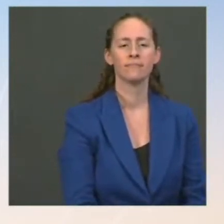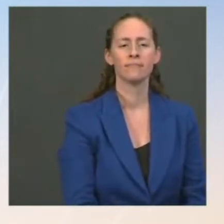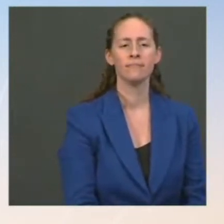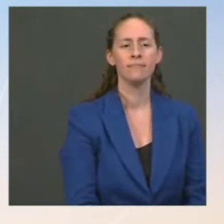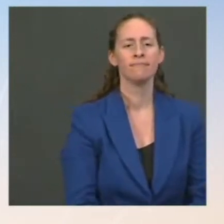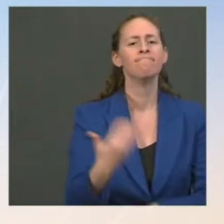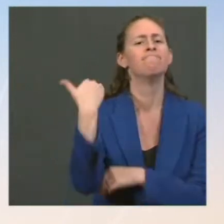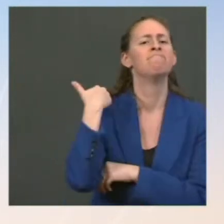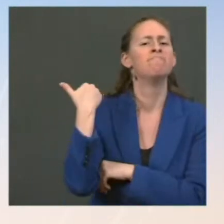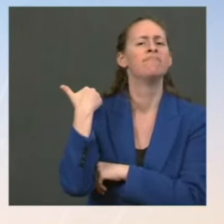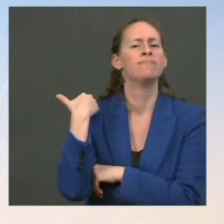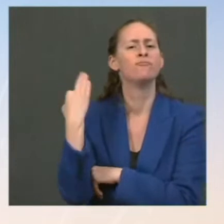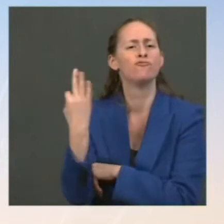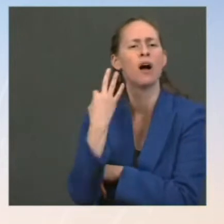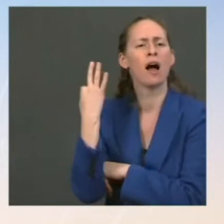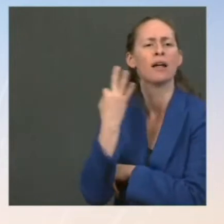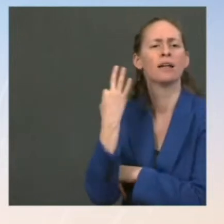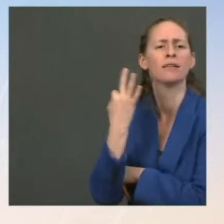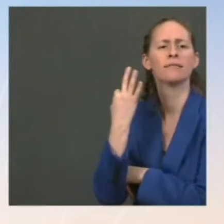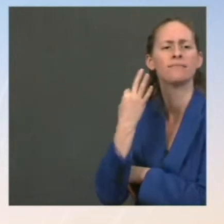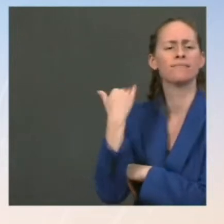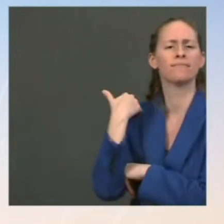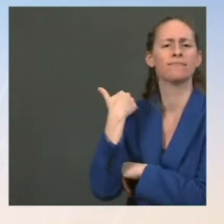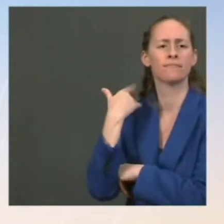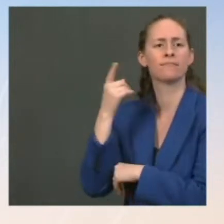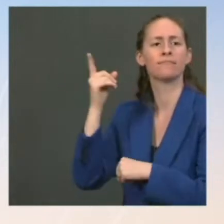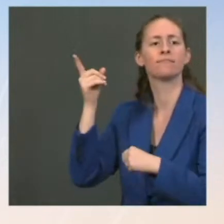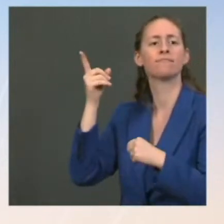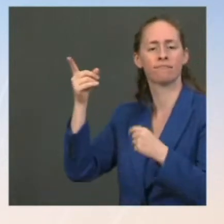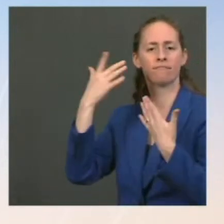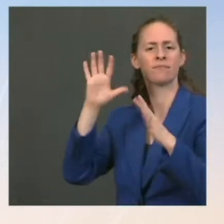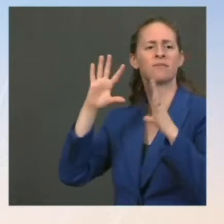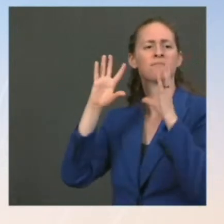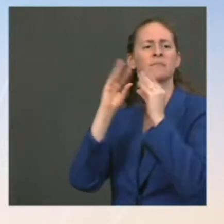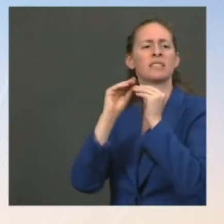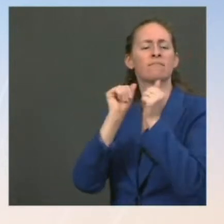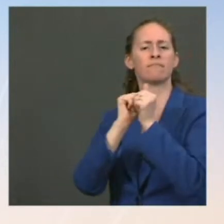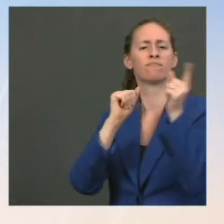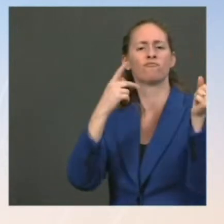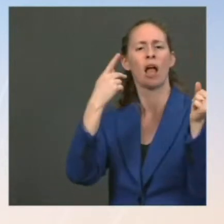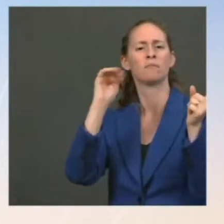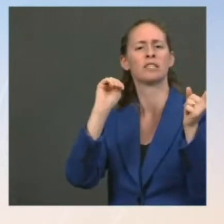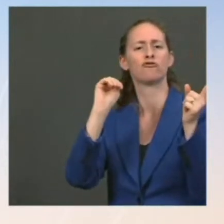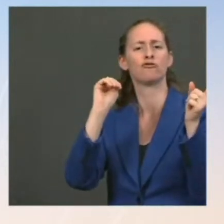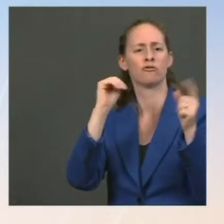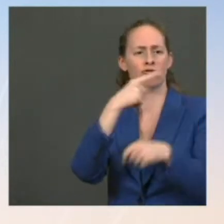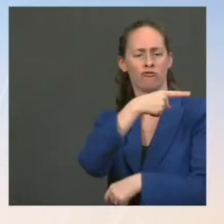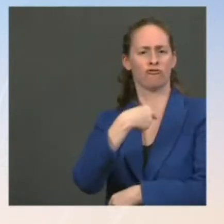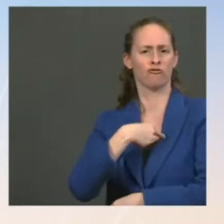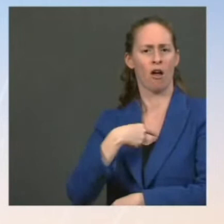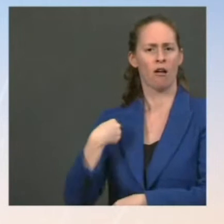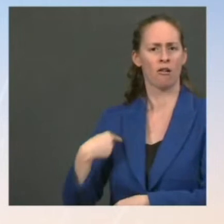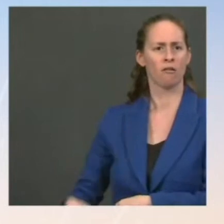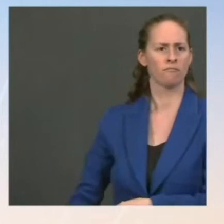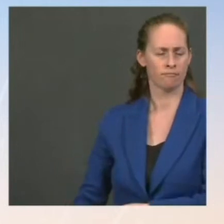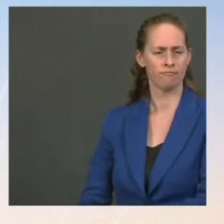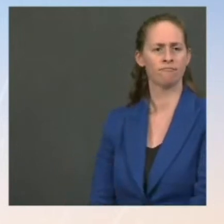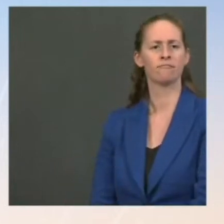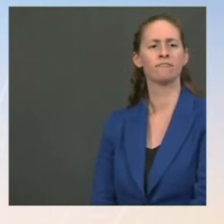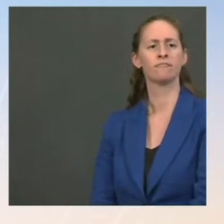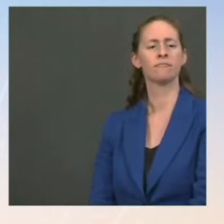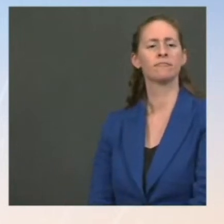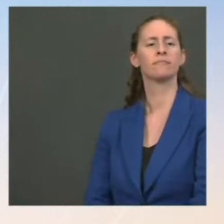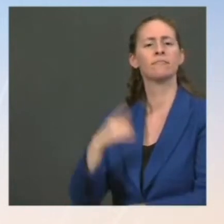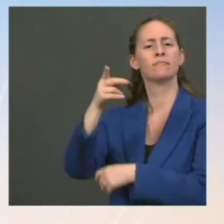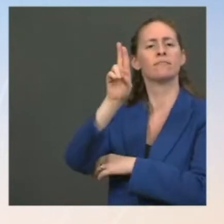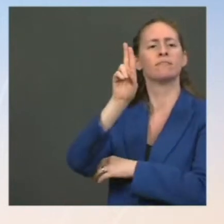Biden was meeting with Prime Minister Modi, the Prime Minister of Pakistan took to the stage at the UN and delivered some scathing criticism of the